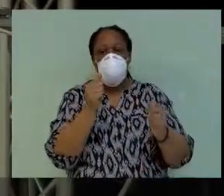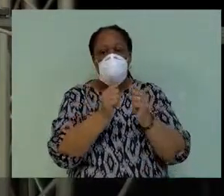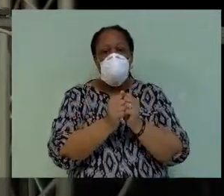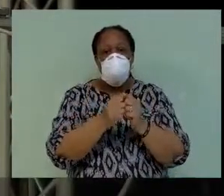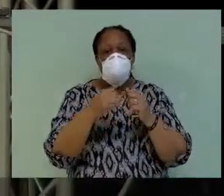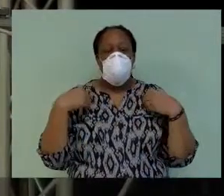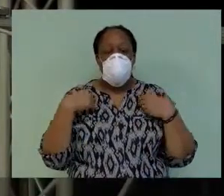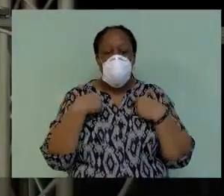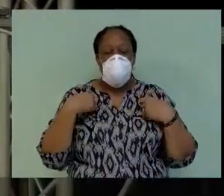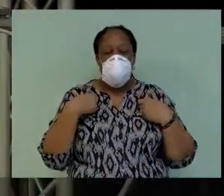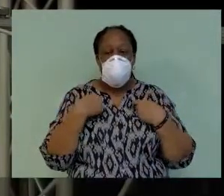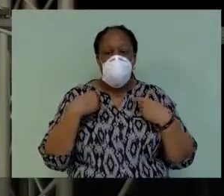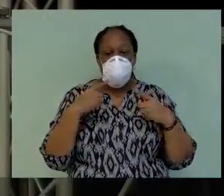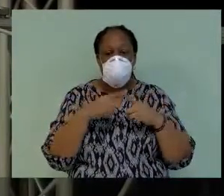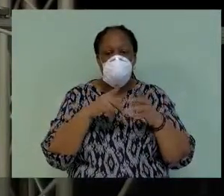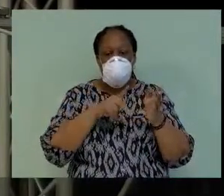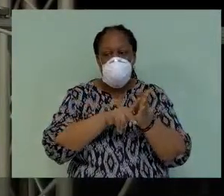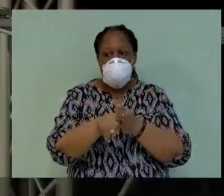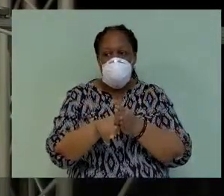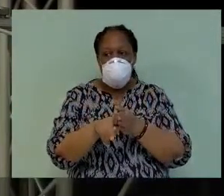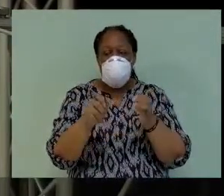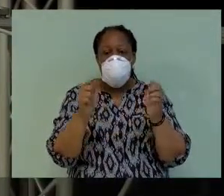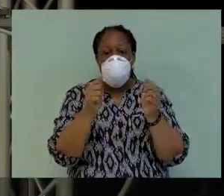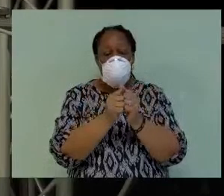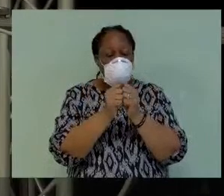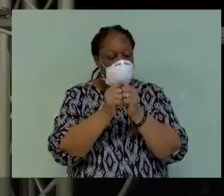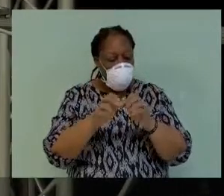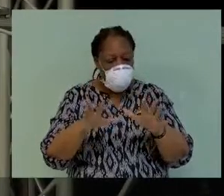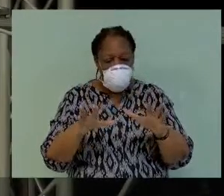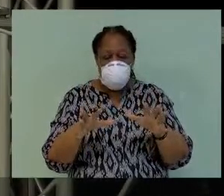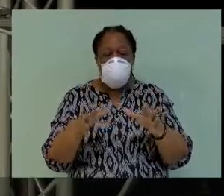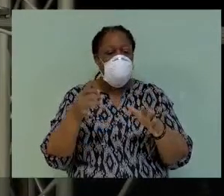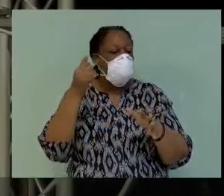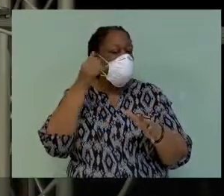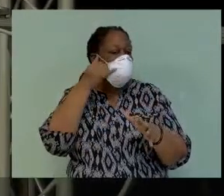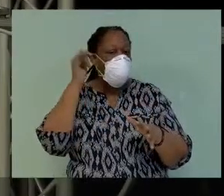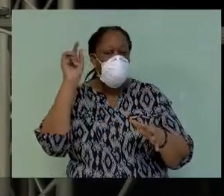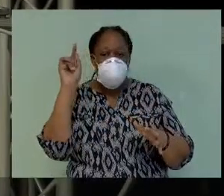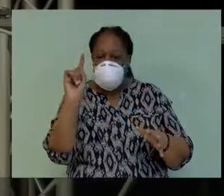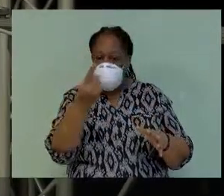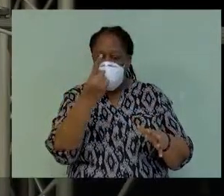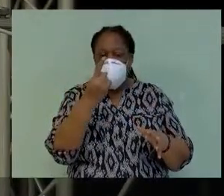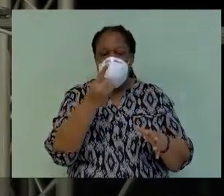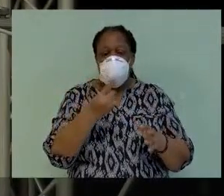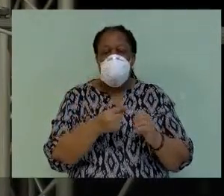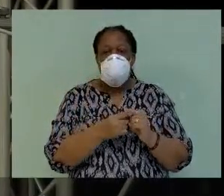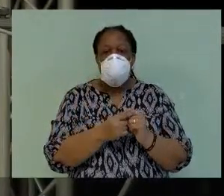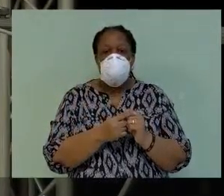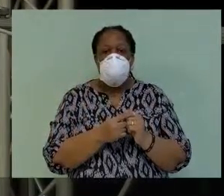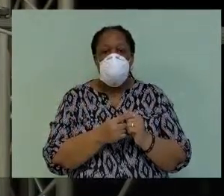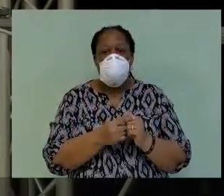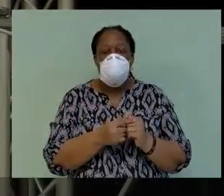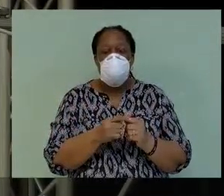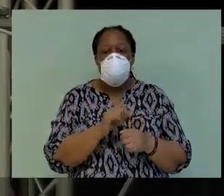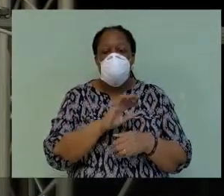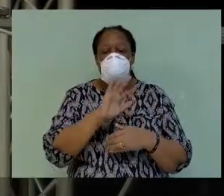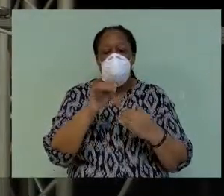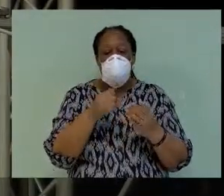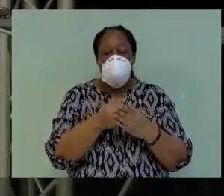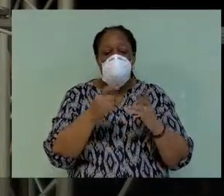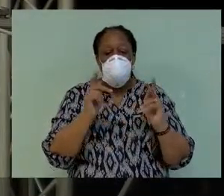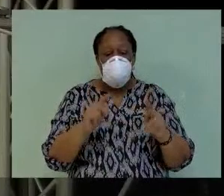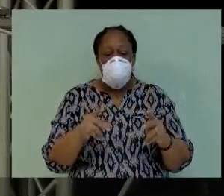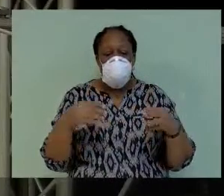for slaughter without prior permission. Instead, livestock